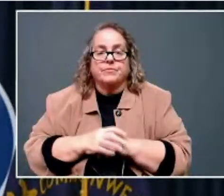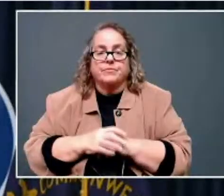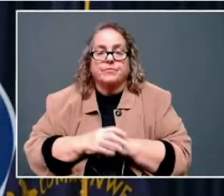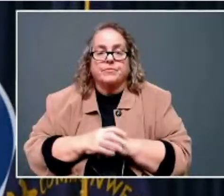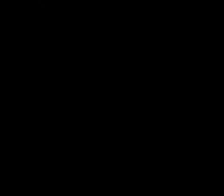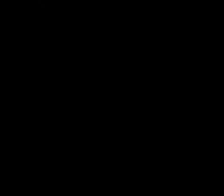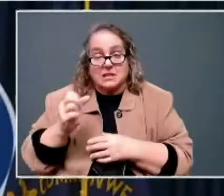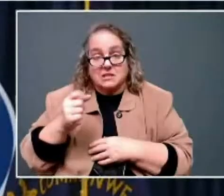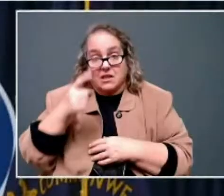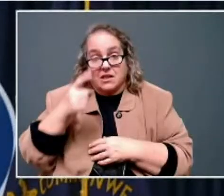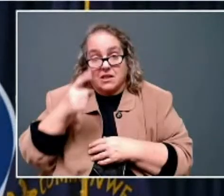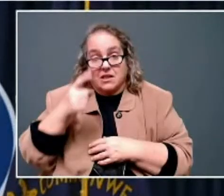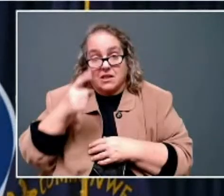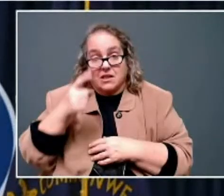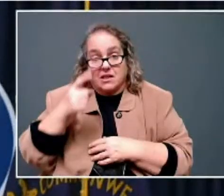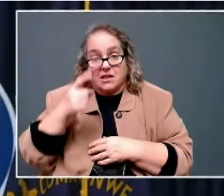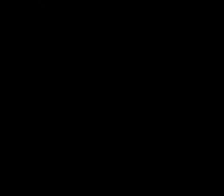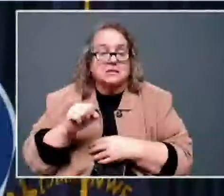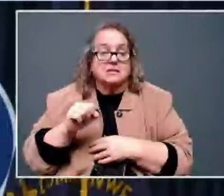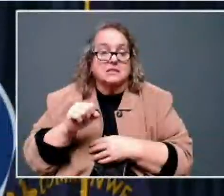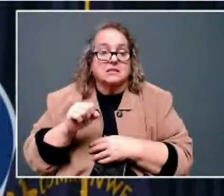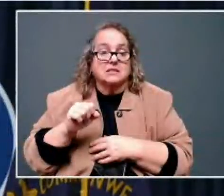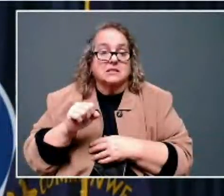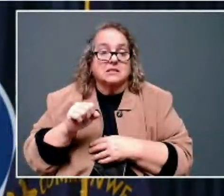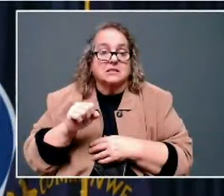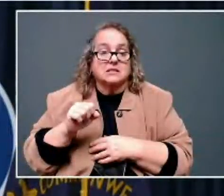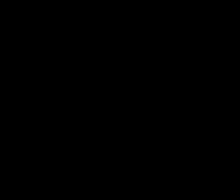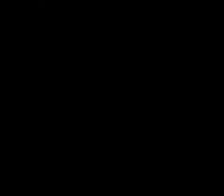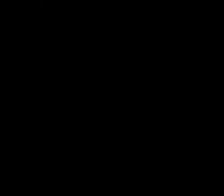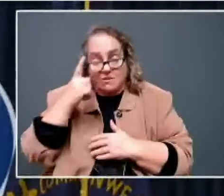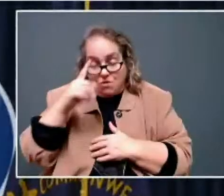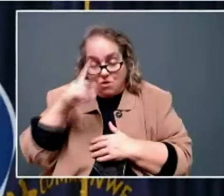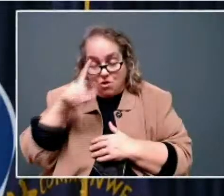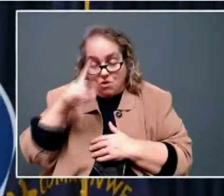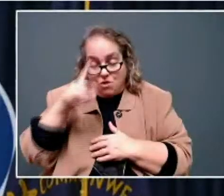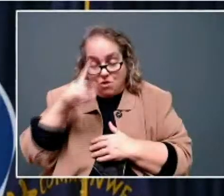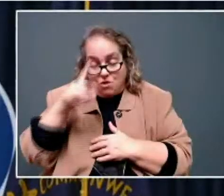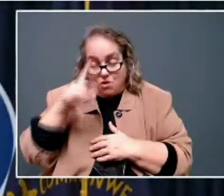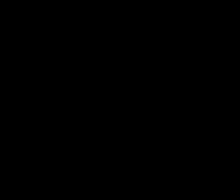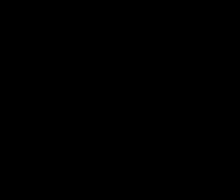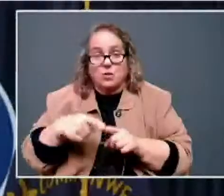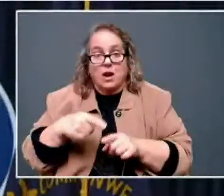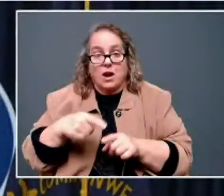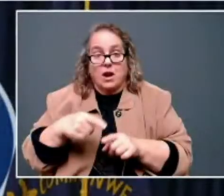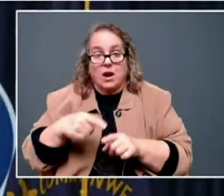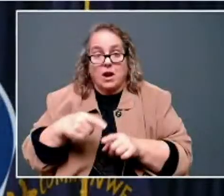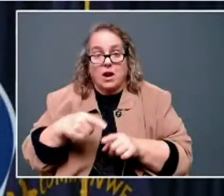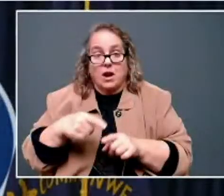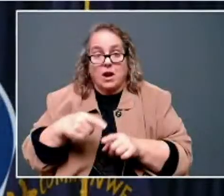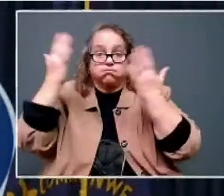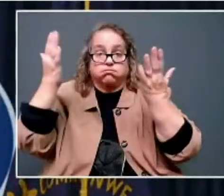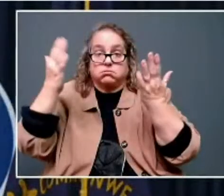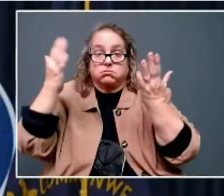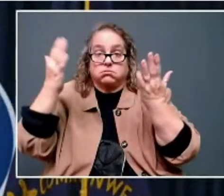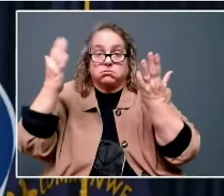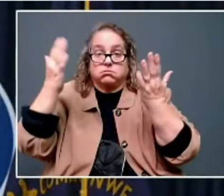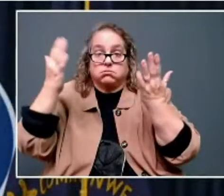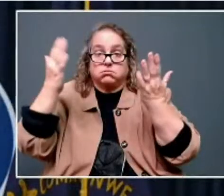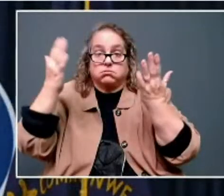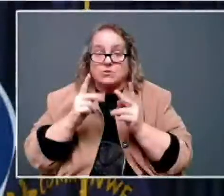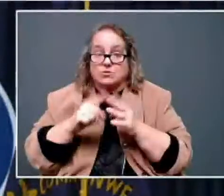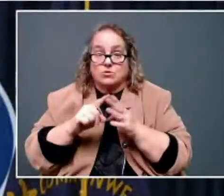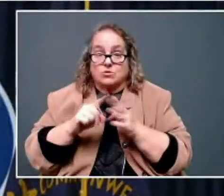you asked about was, is there a plan for when hospitals are overrun and they don't have places to transfer? The usual plan